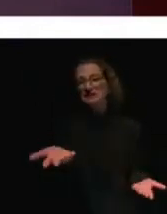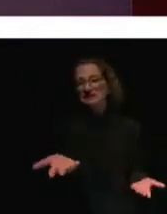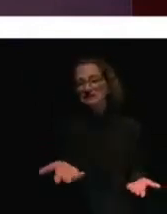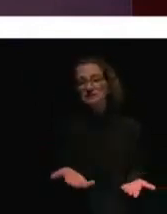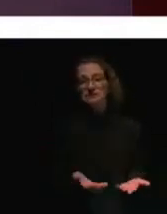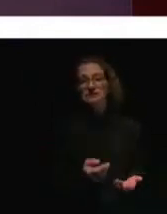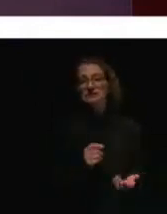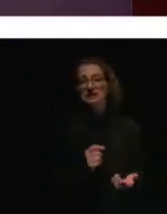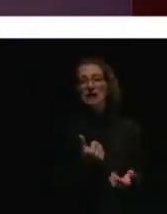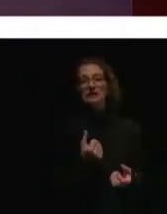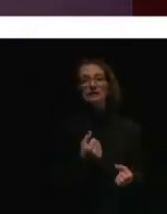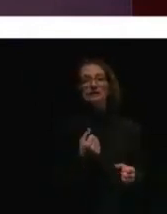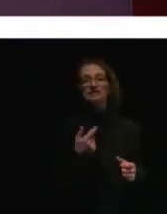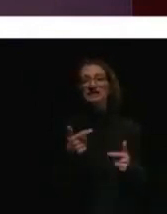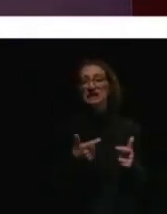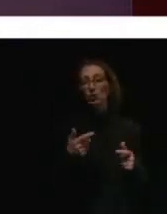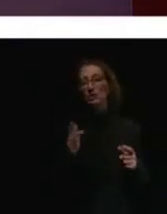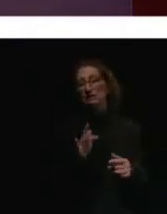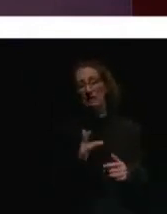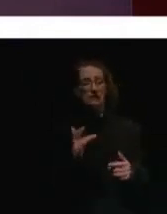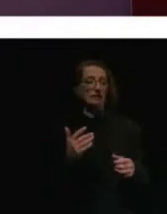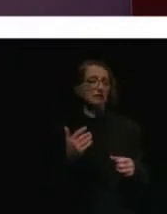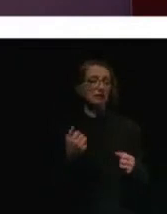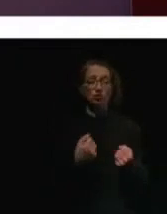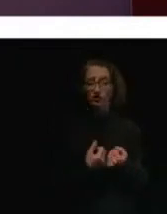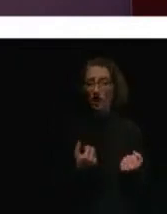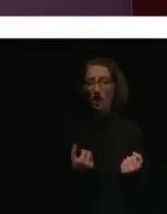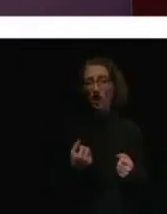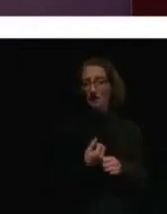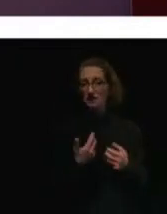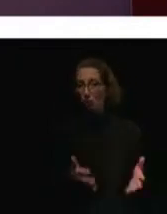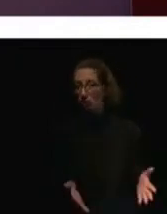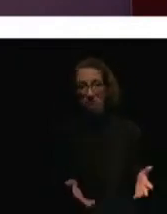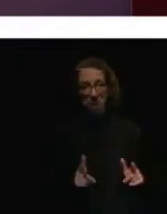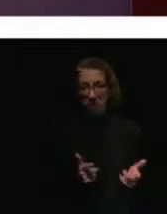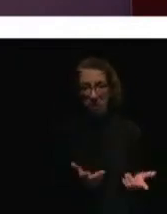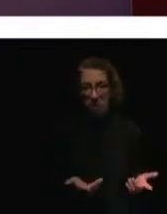They are subject to several different risks with no safeguards.